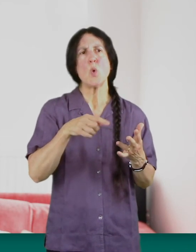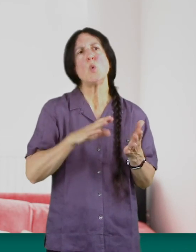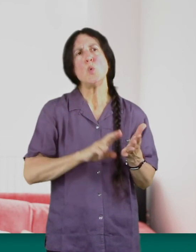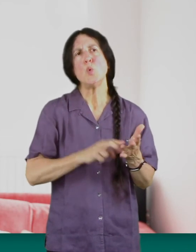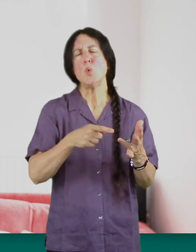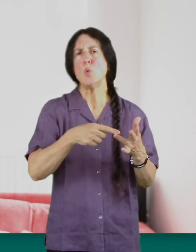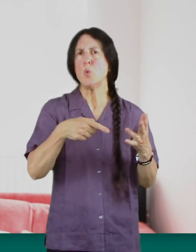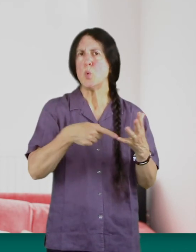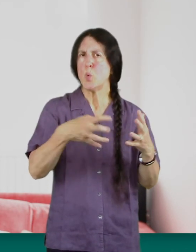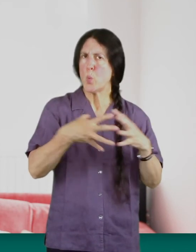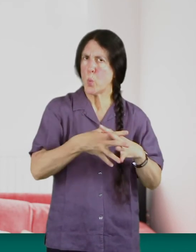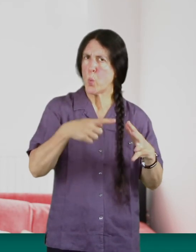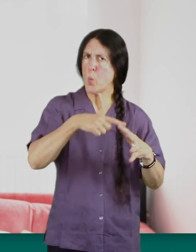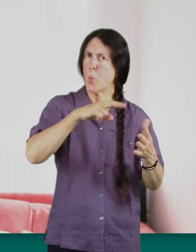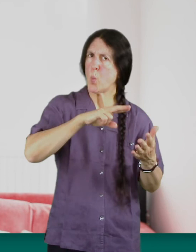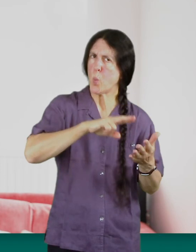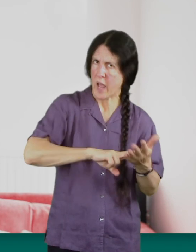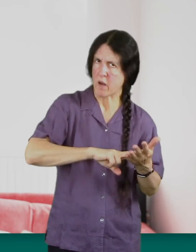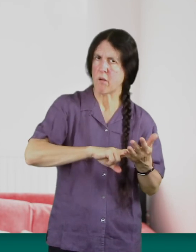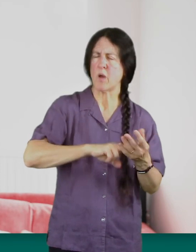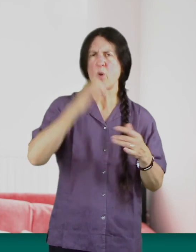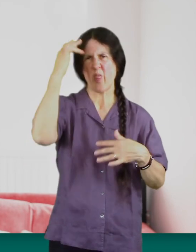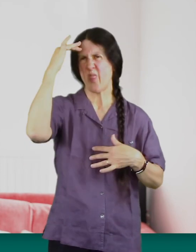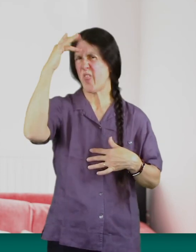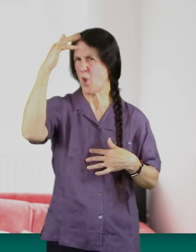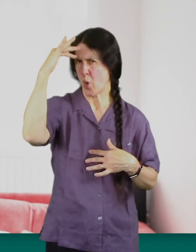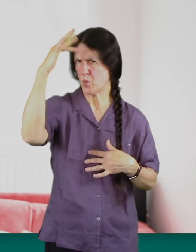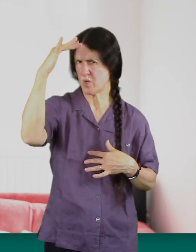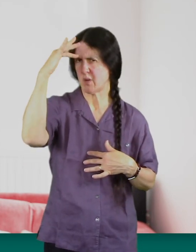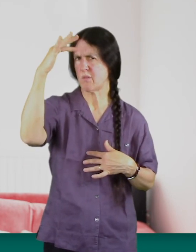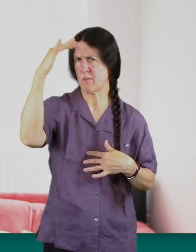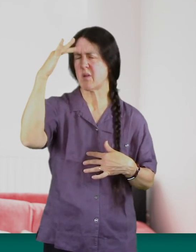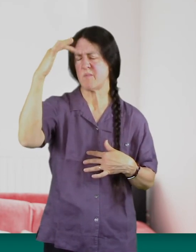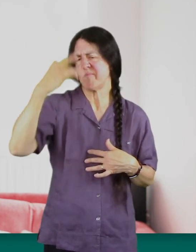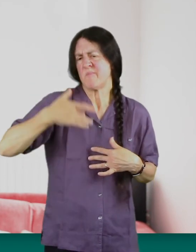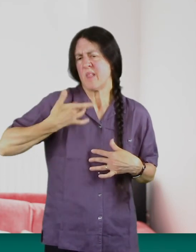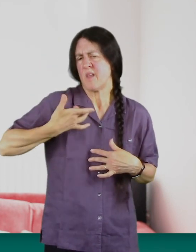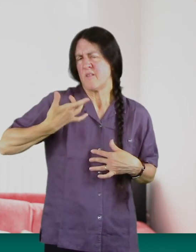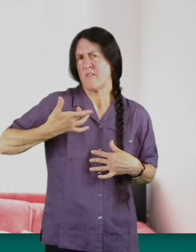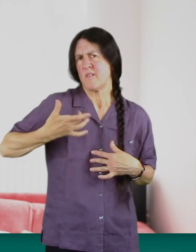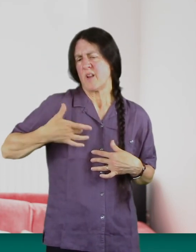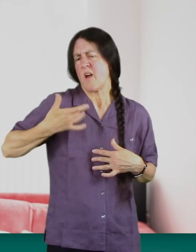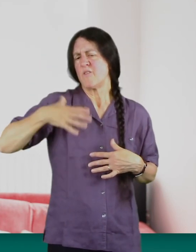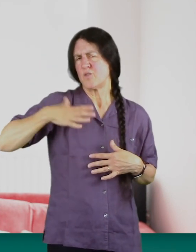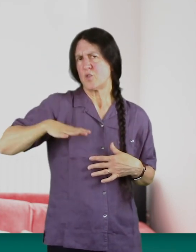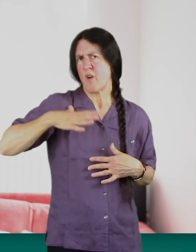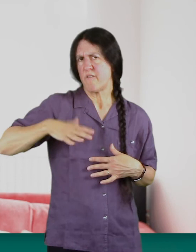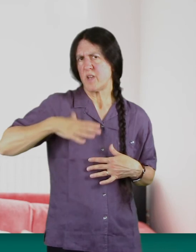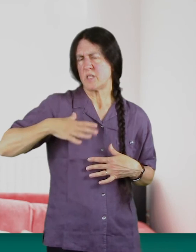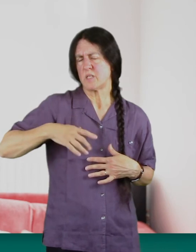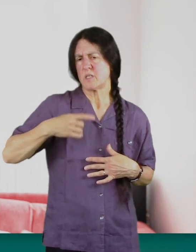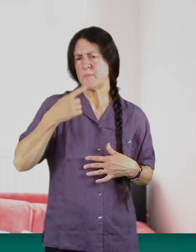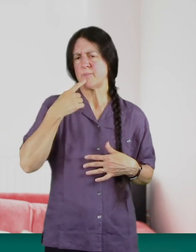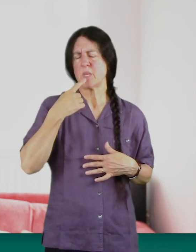this incredible life of service. And he says this: human intimacy creates a home